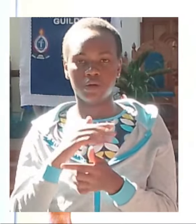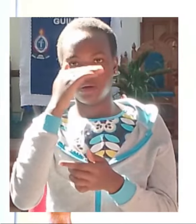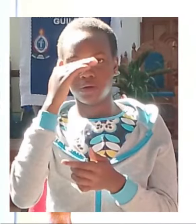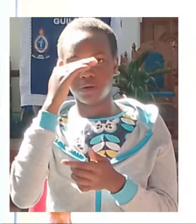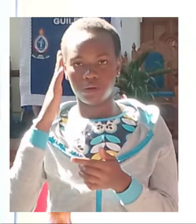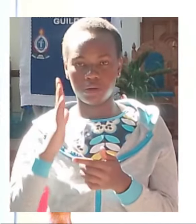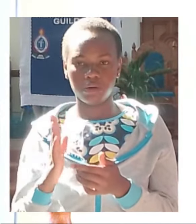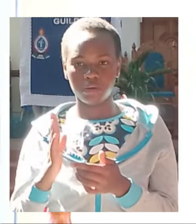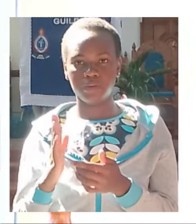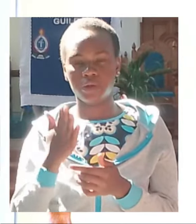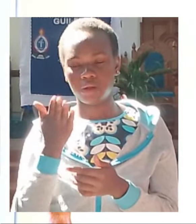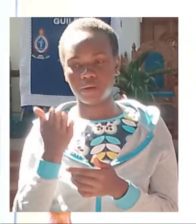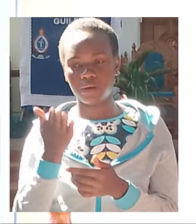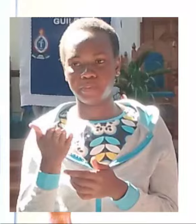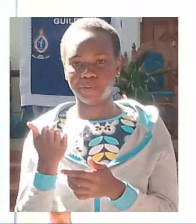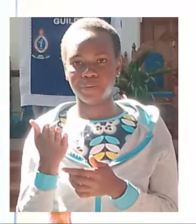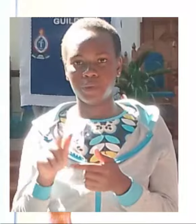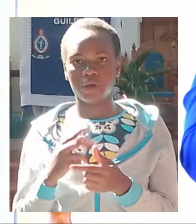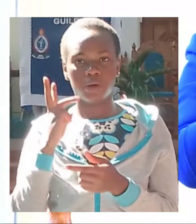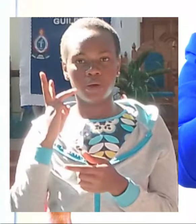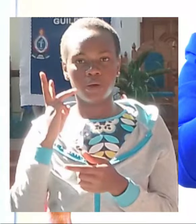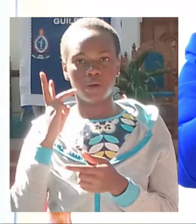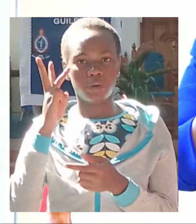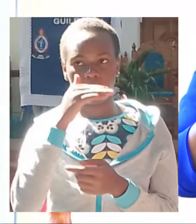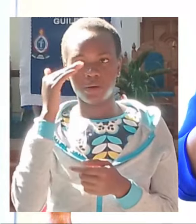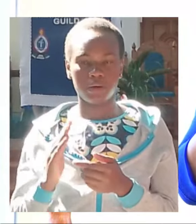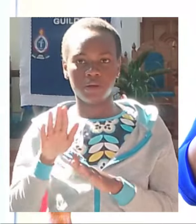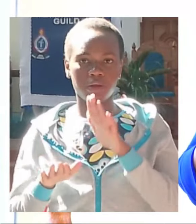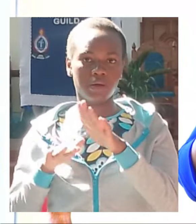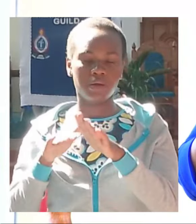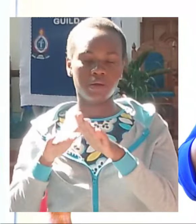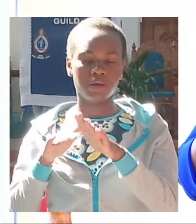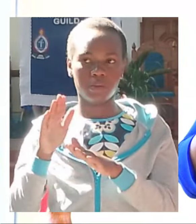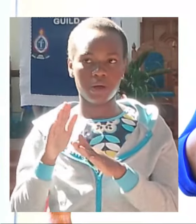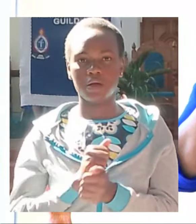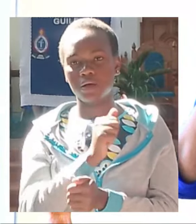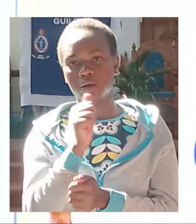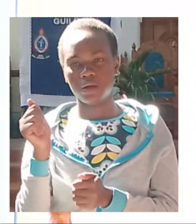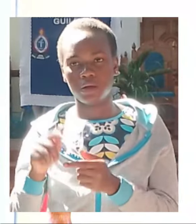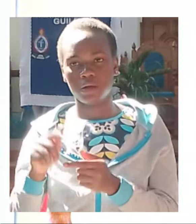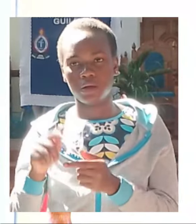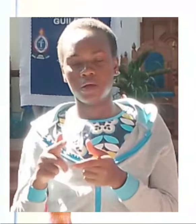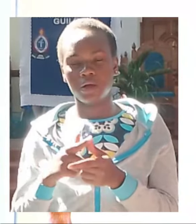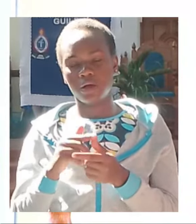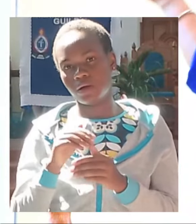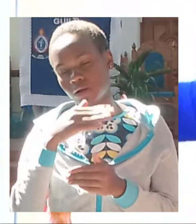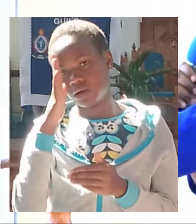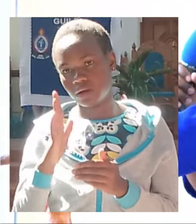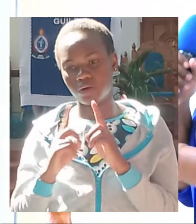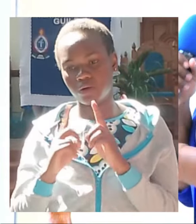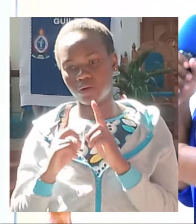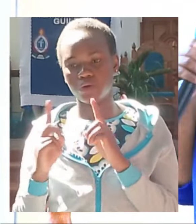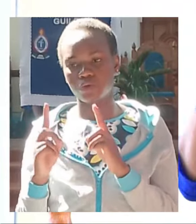go beyond this place. You will never step out of that gate. You will never speak to this